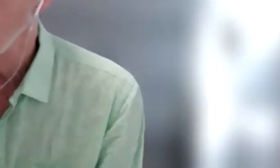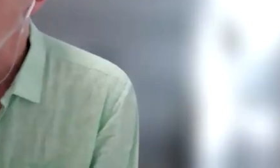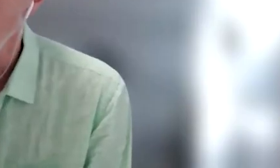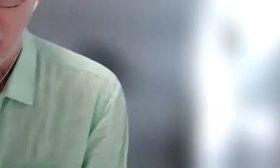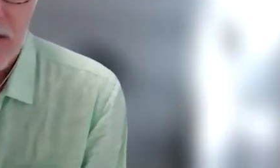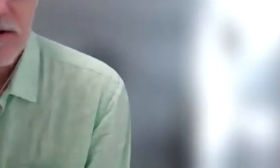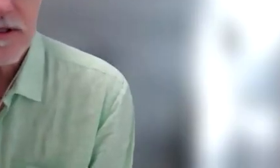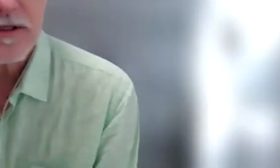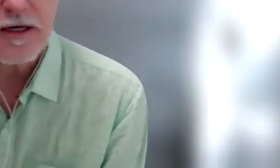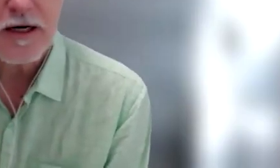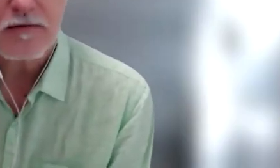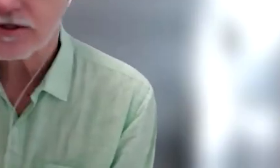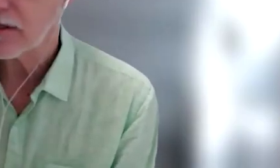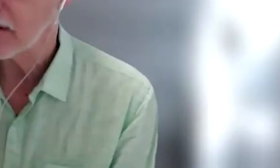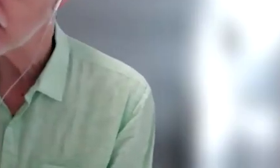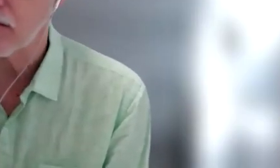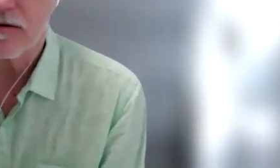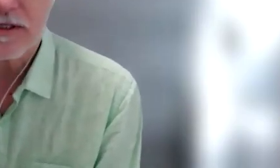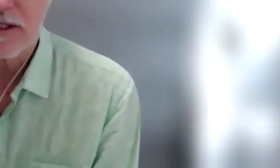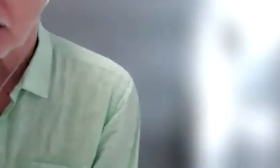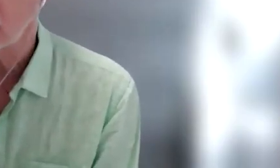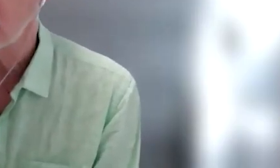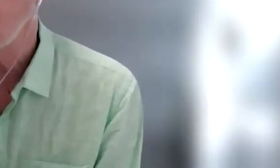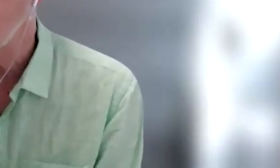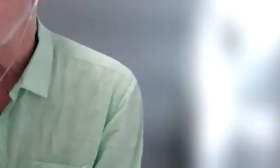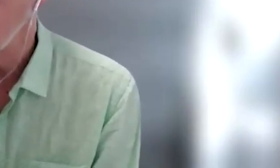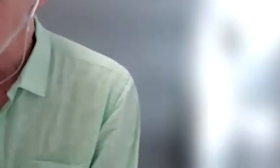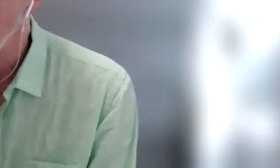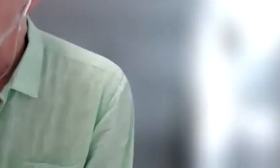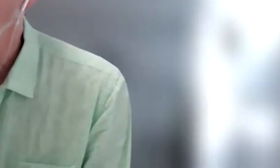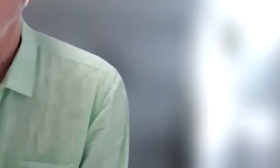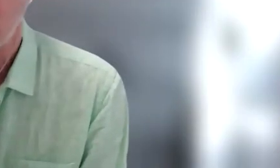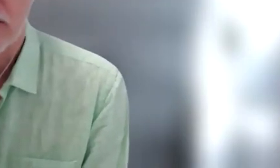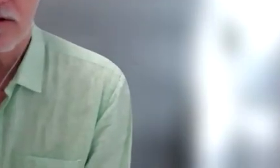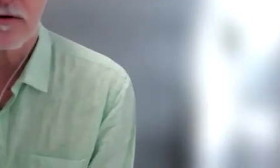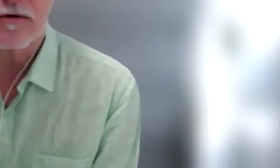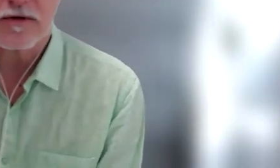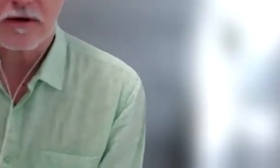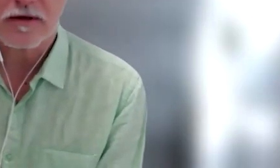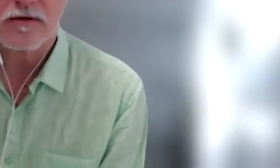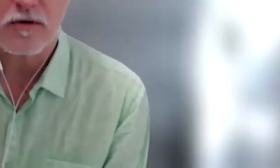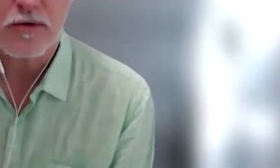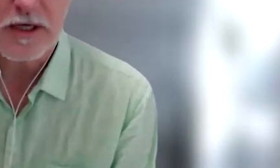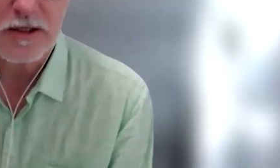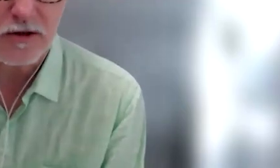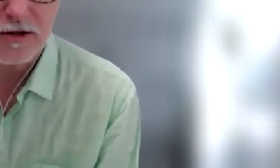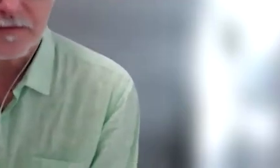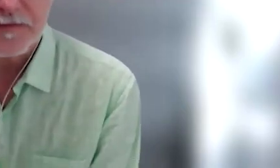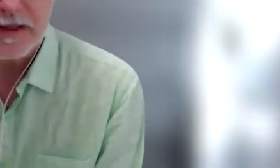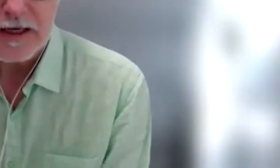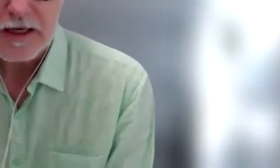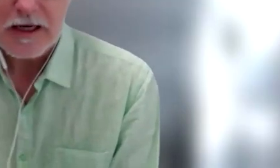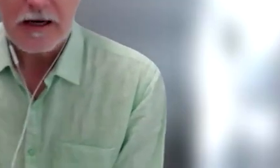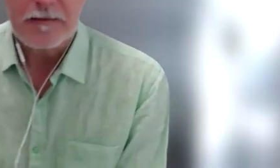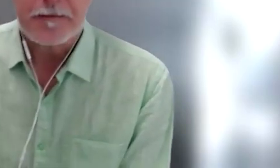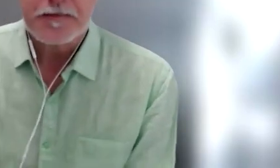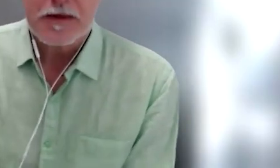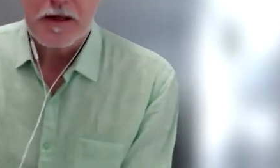I am your host, and I will just introduce the session, and then I'll pass it on to the two presenters.